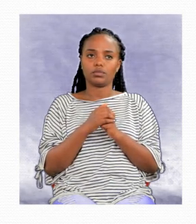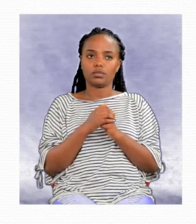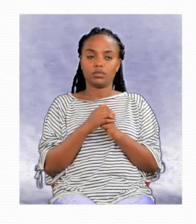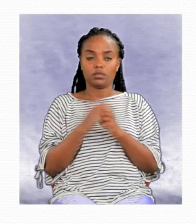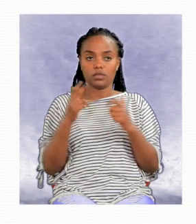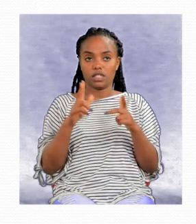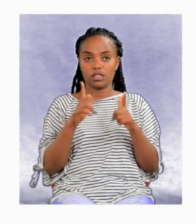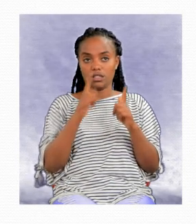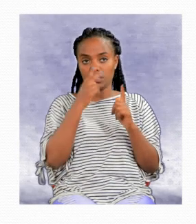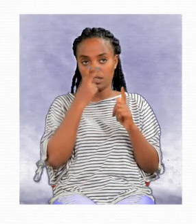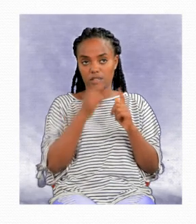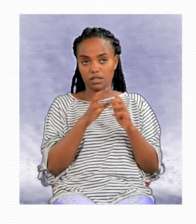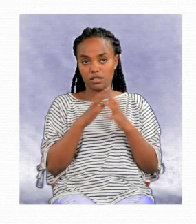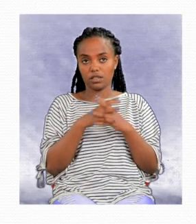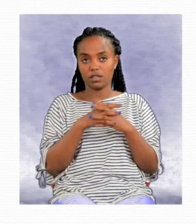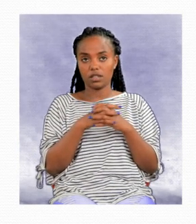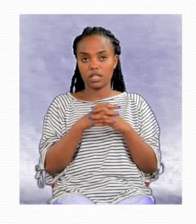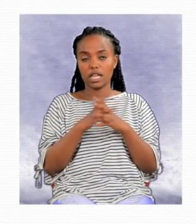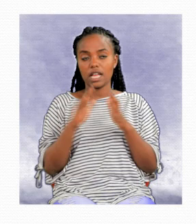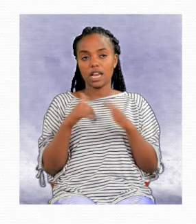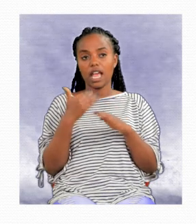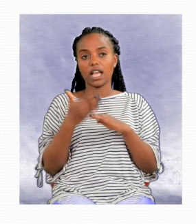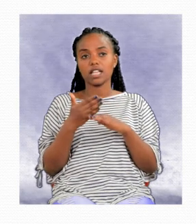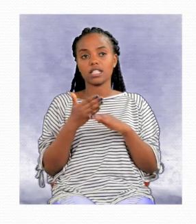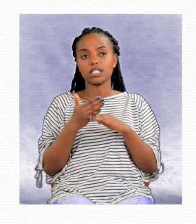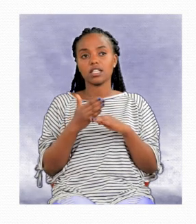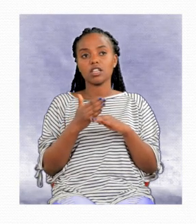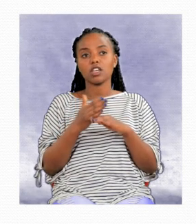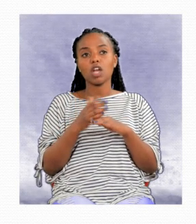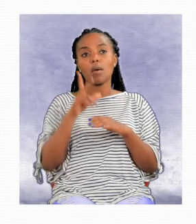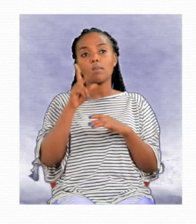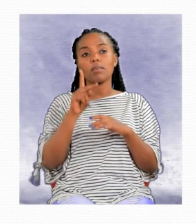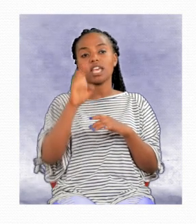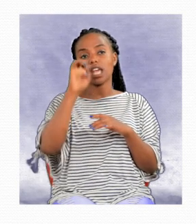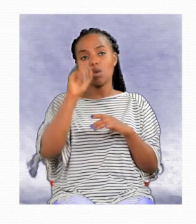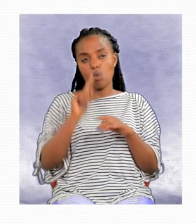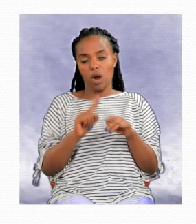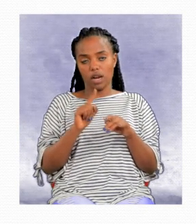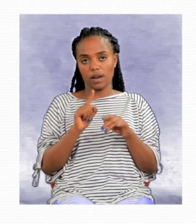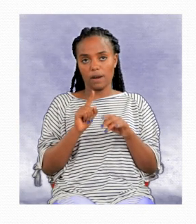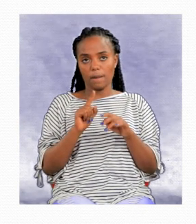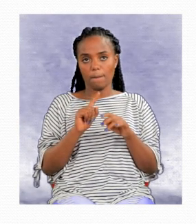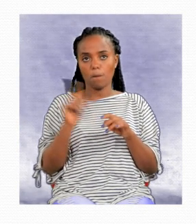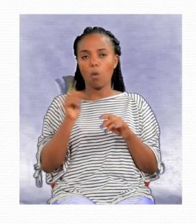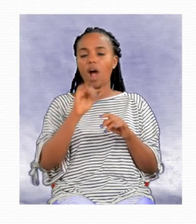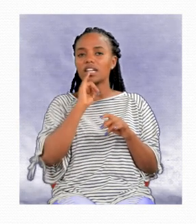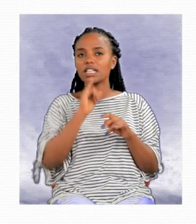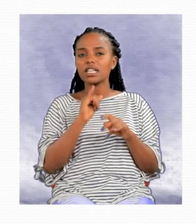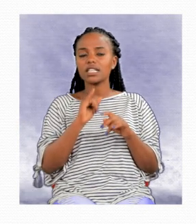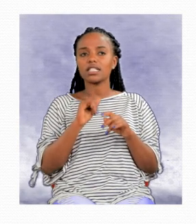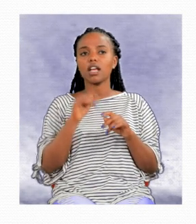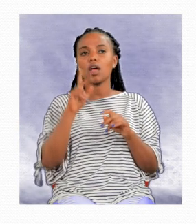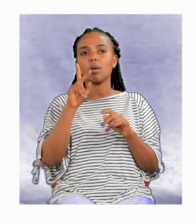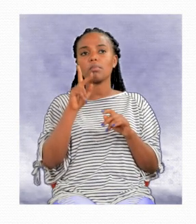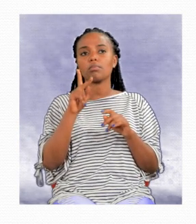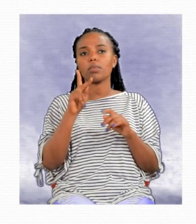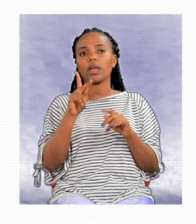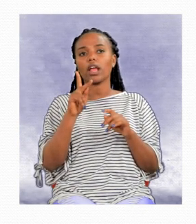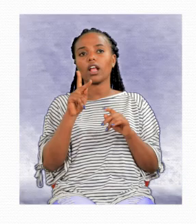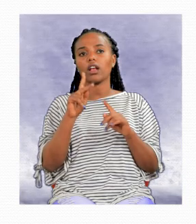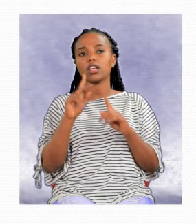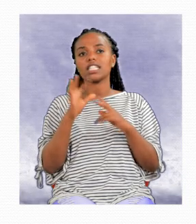this is it. Next, probability of E1. What is the probability of